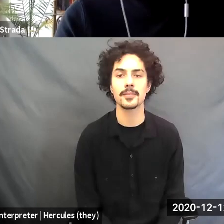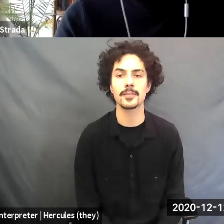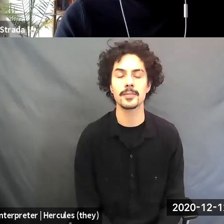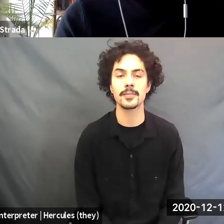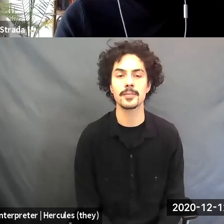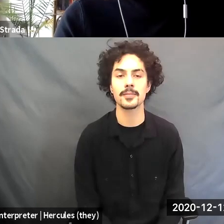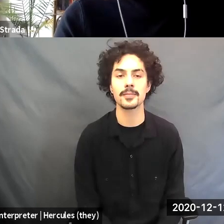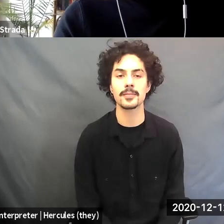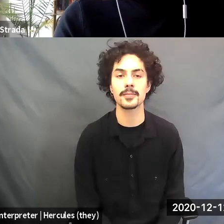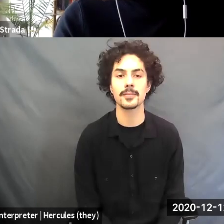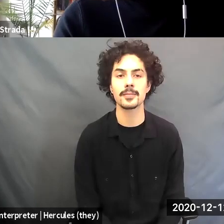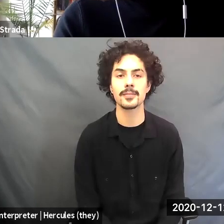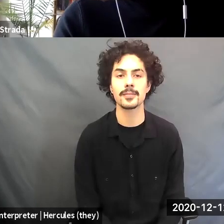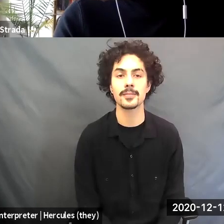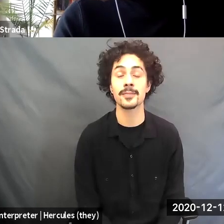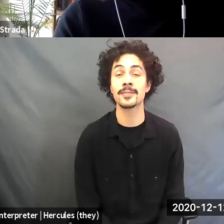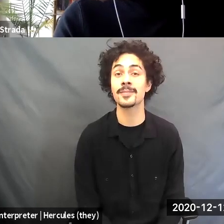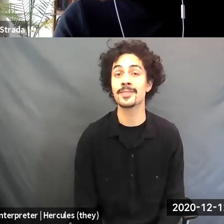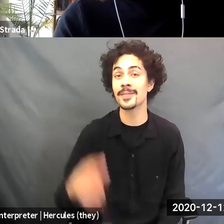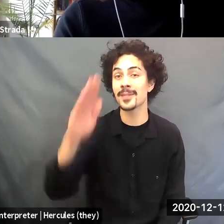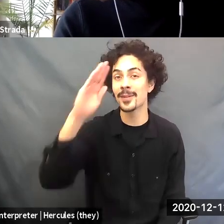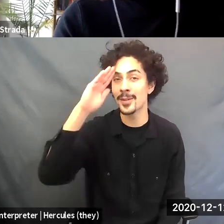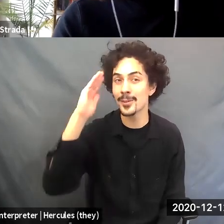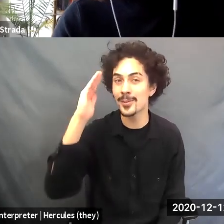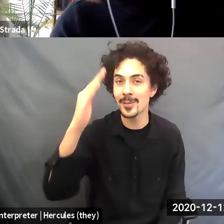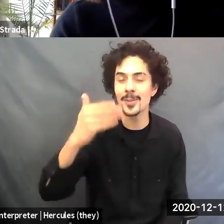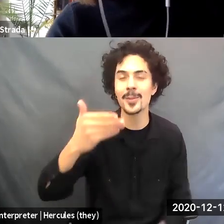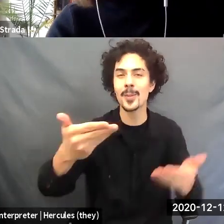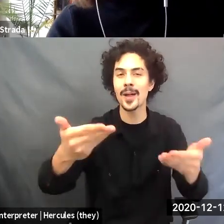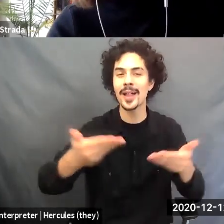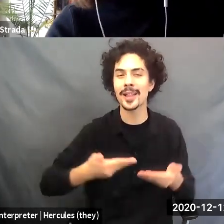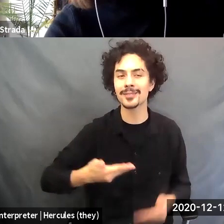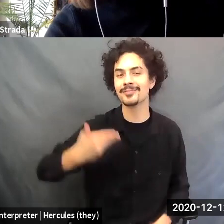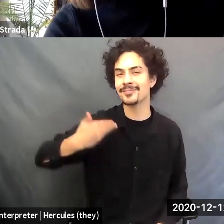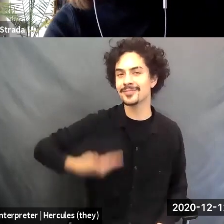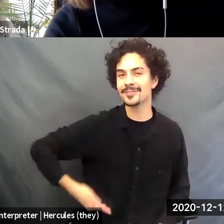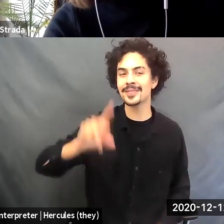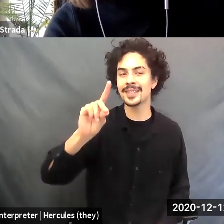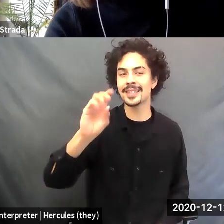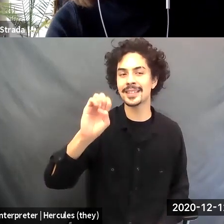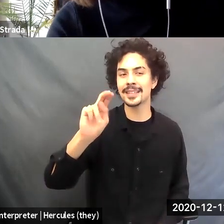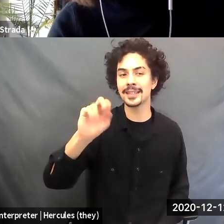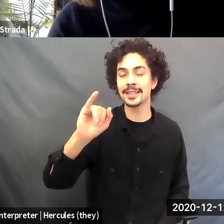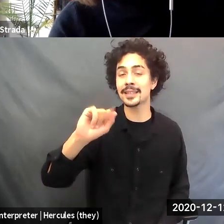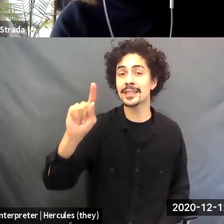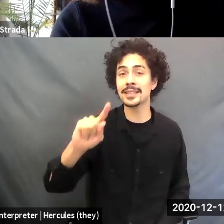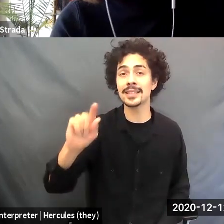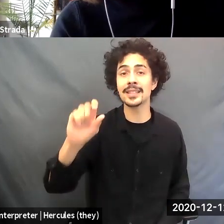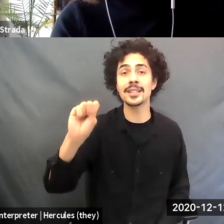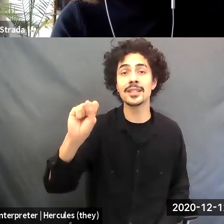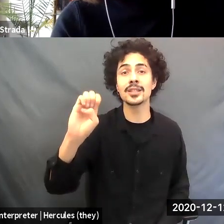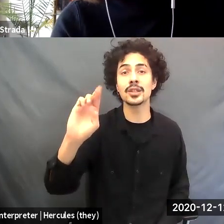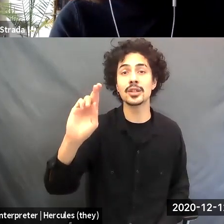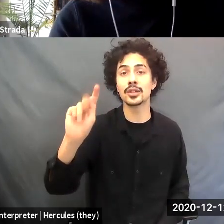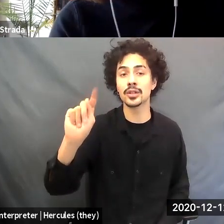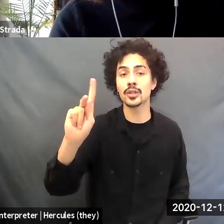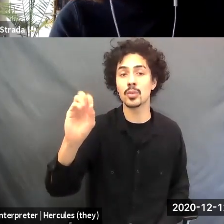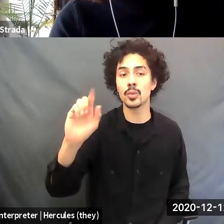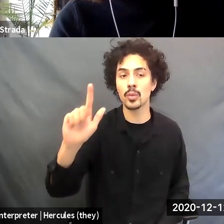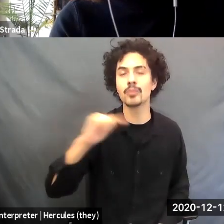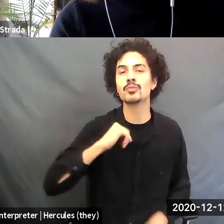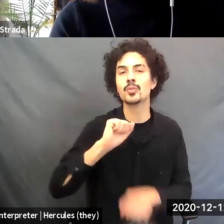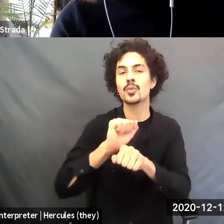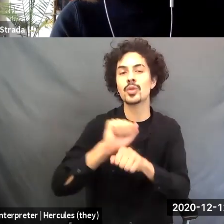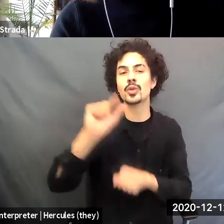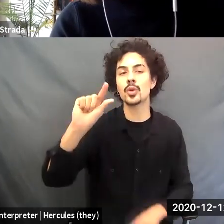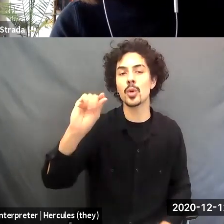So, hello and welcome everyone. My name is Dennis Sartko. I am a program coordinator at the Goethe Institute New